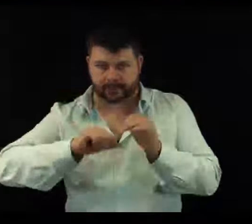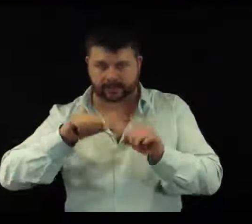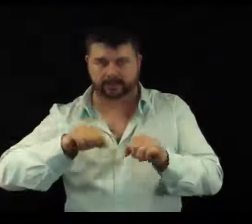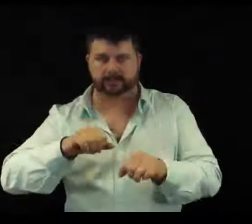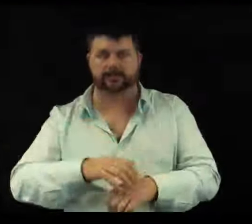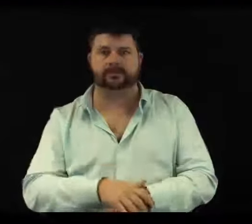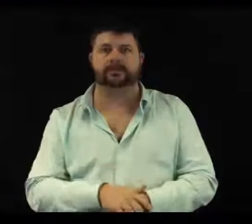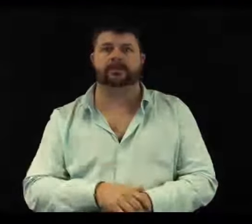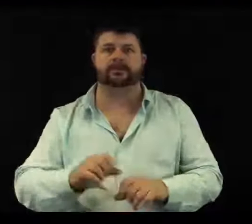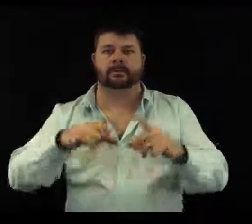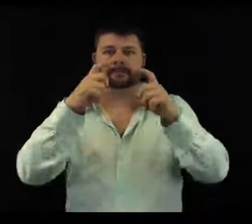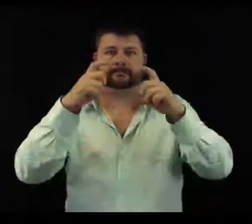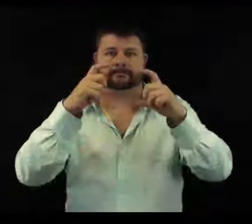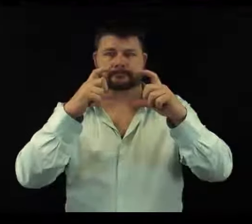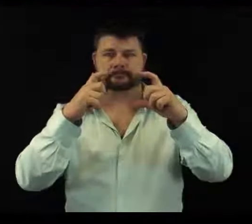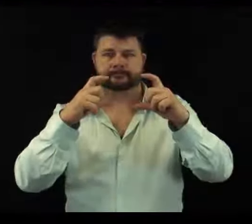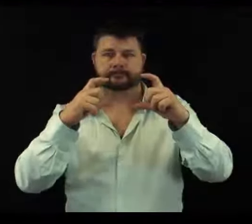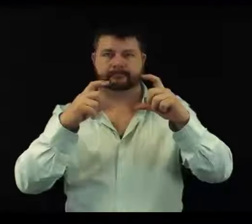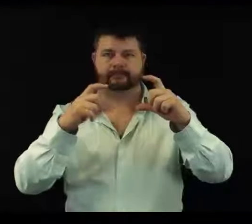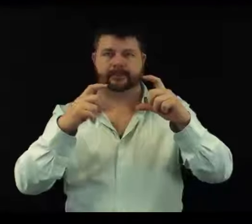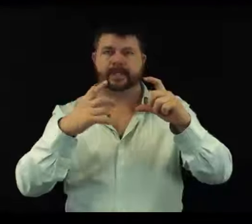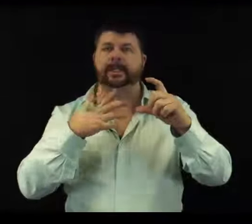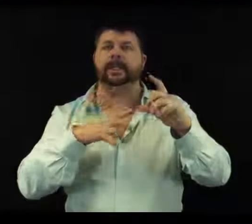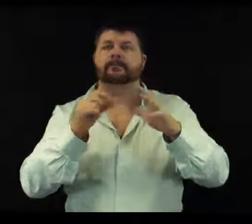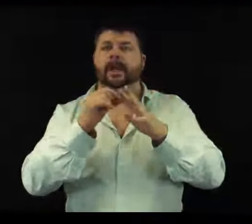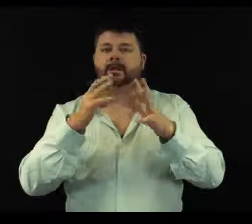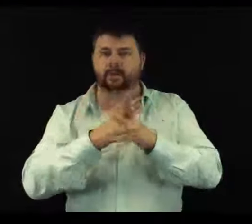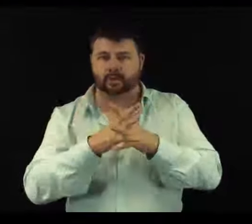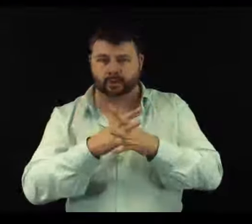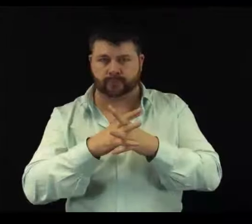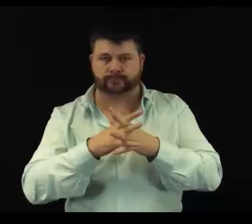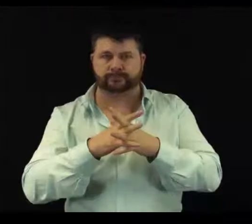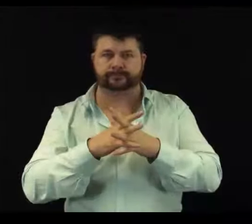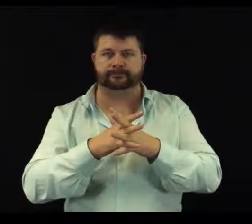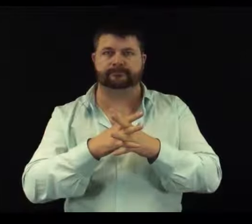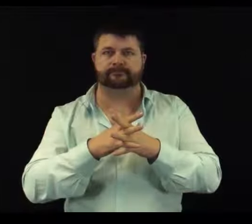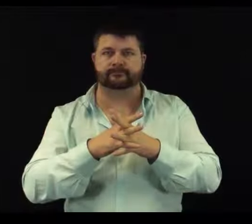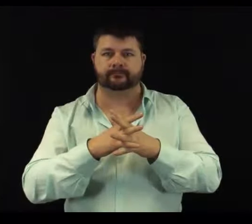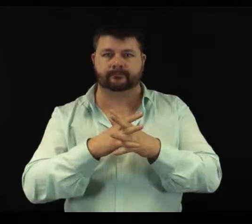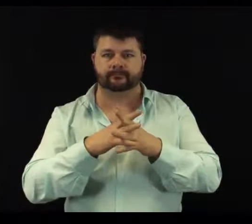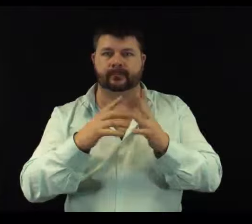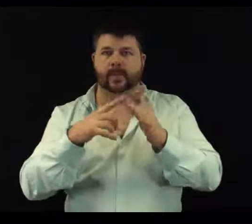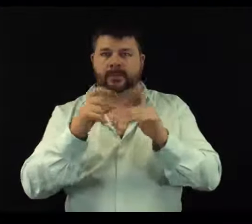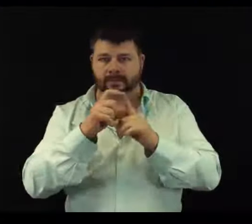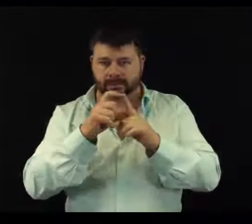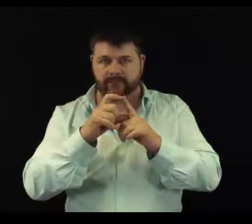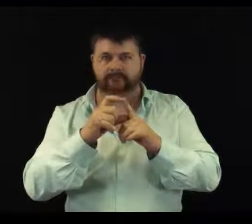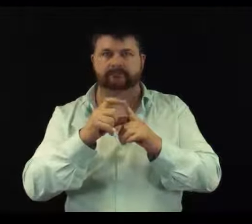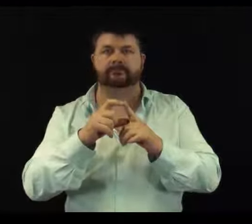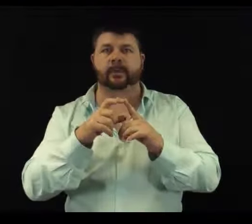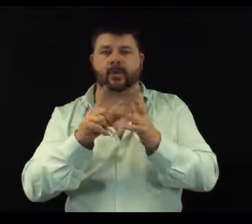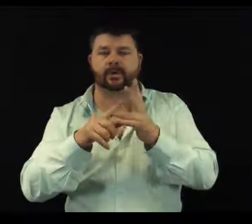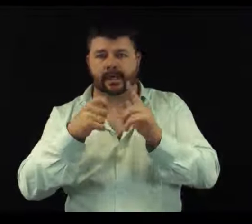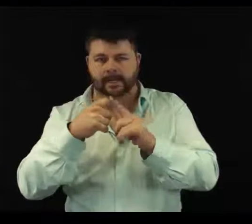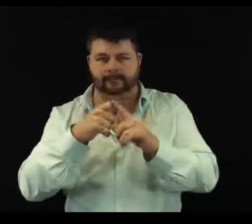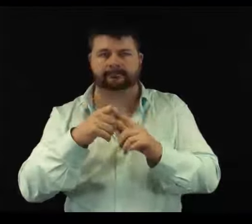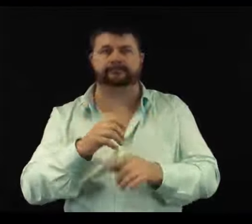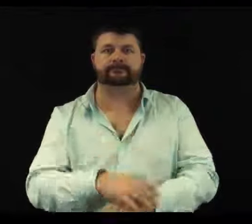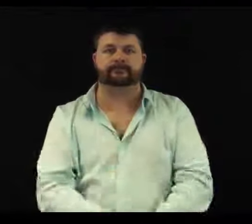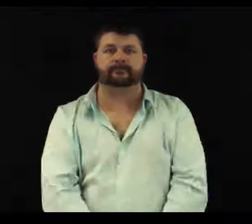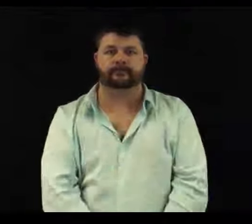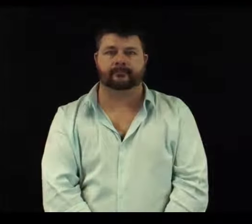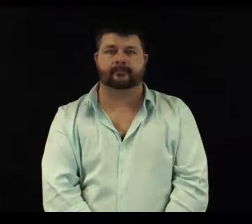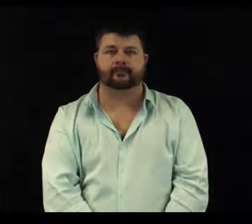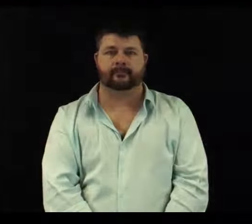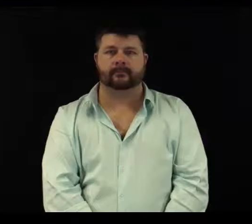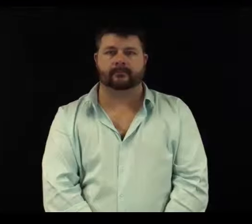Tapping on the Buy button will prompt you to enter your Apple ID password into the text box. Your song isn't purchased until you successfully type